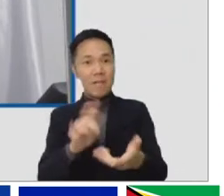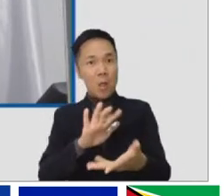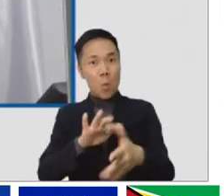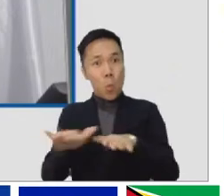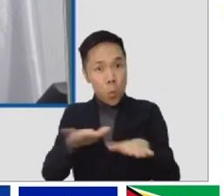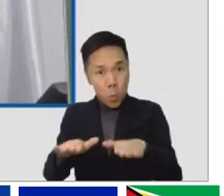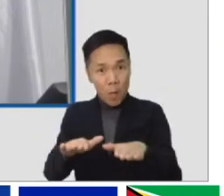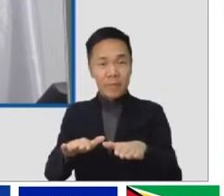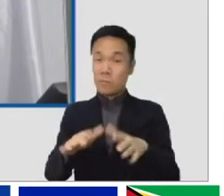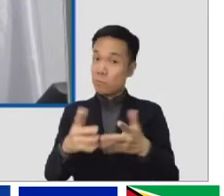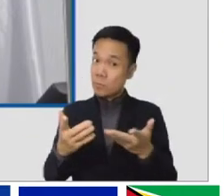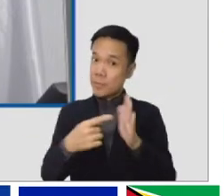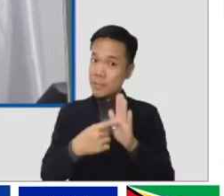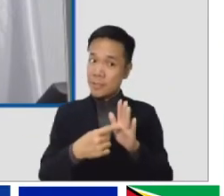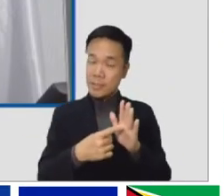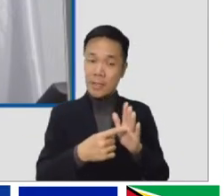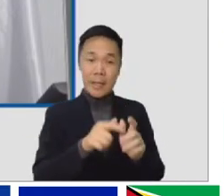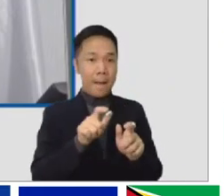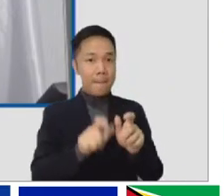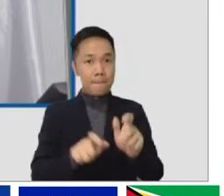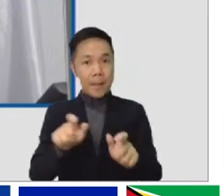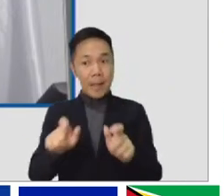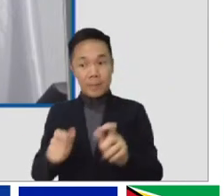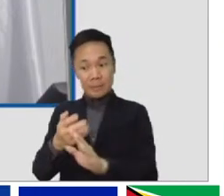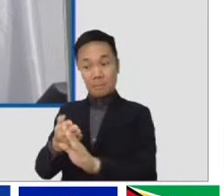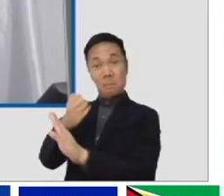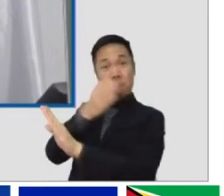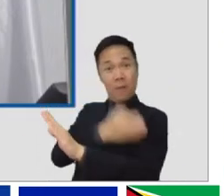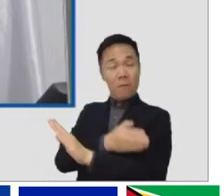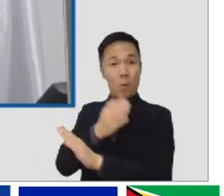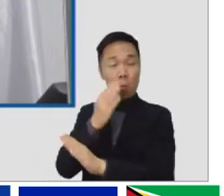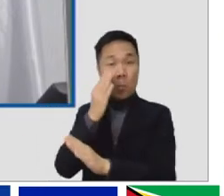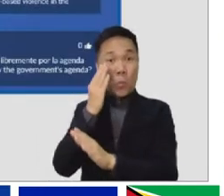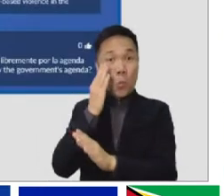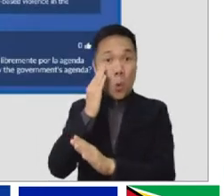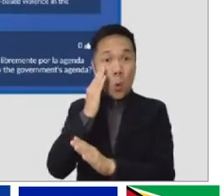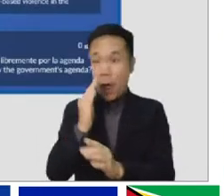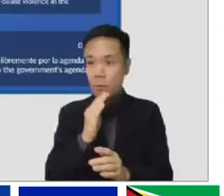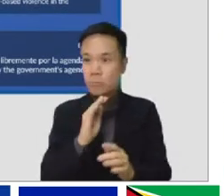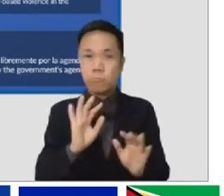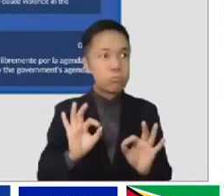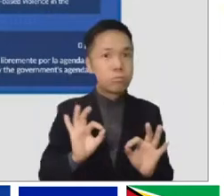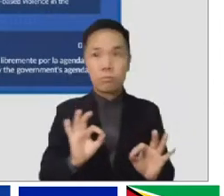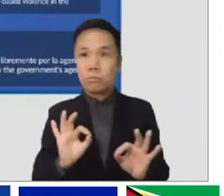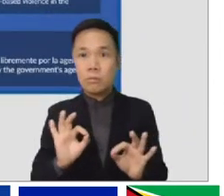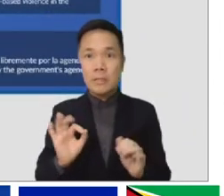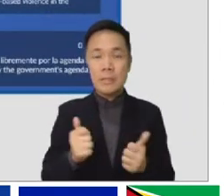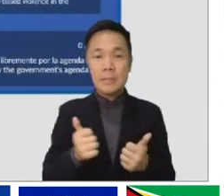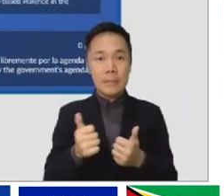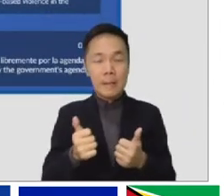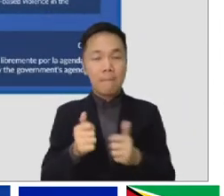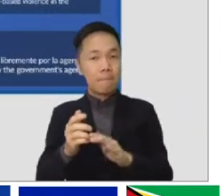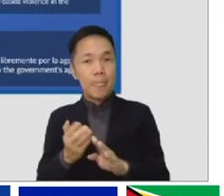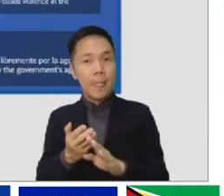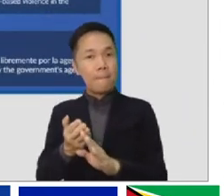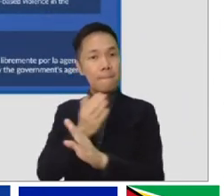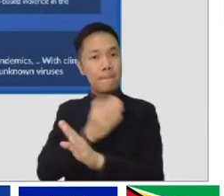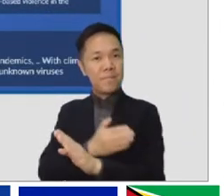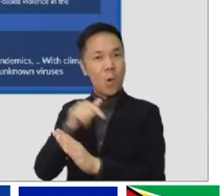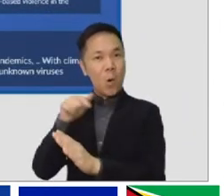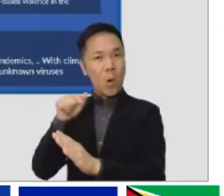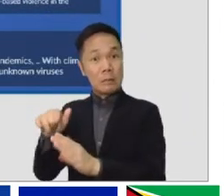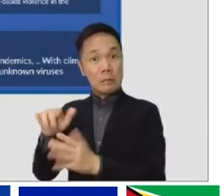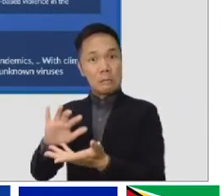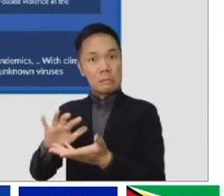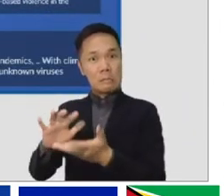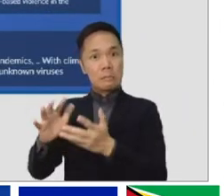to early alerts in an adequate way and to prevent the loss of different the loss